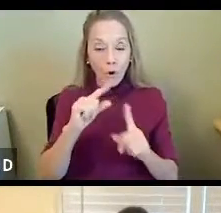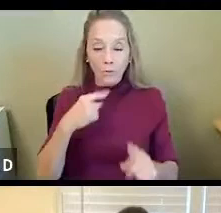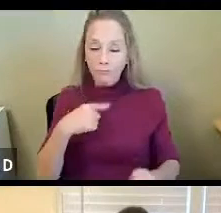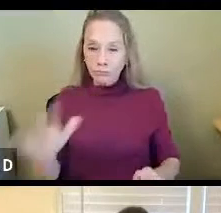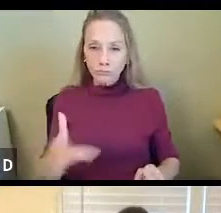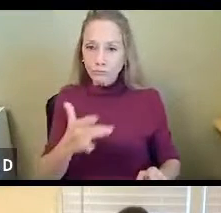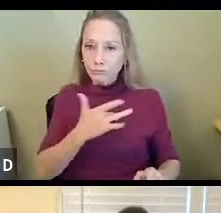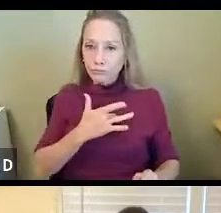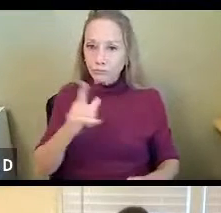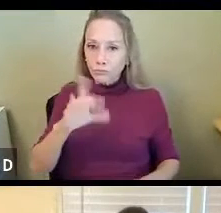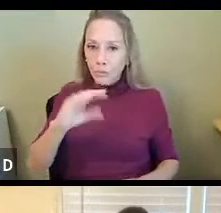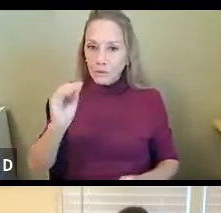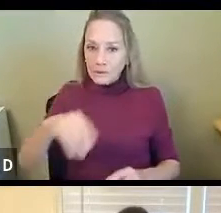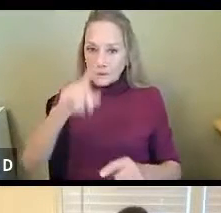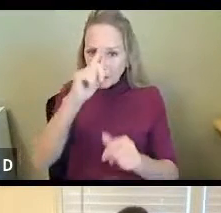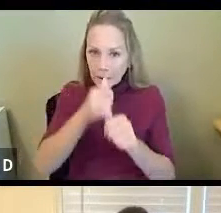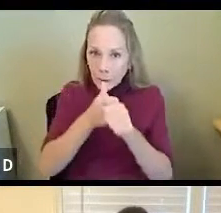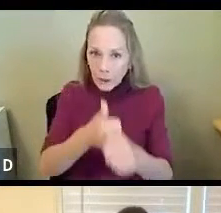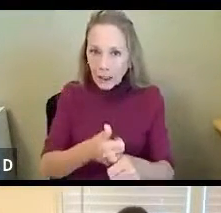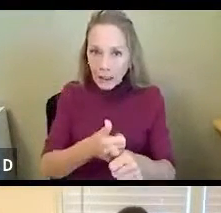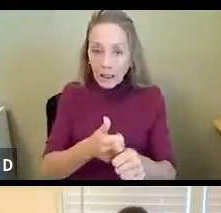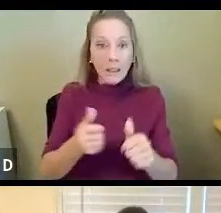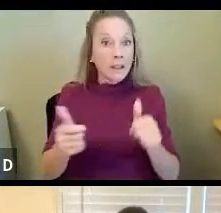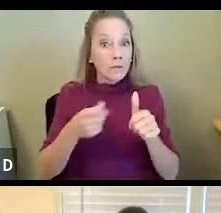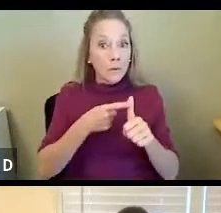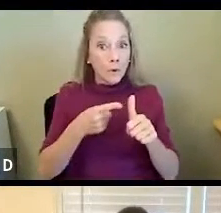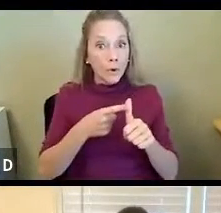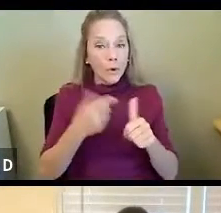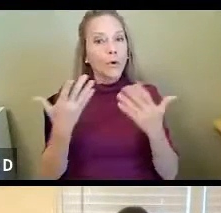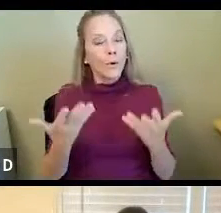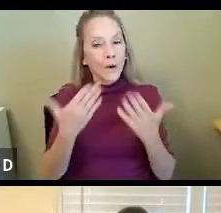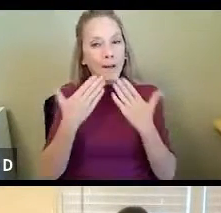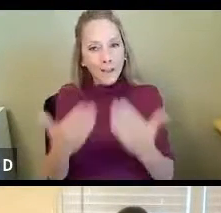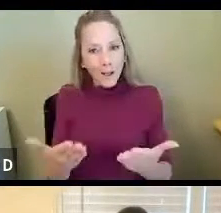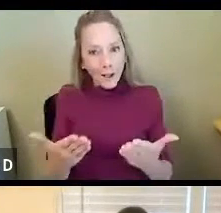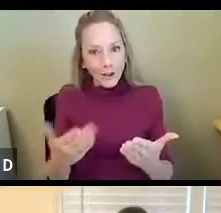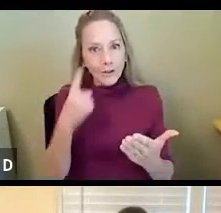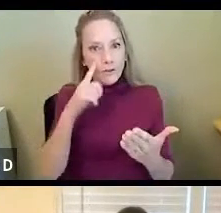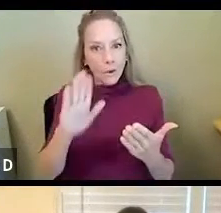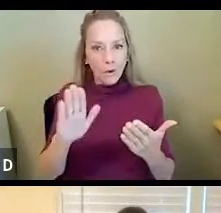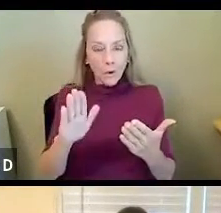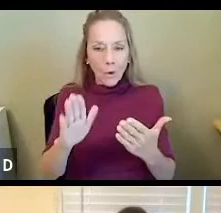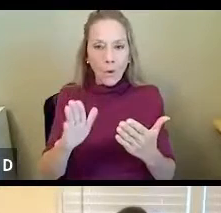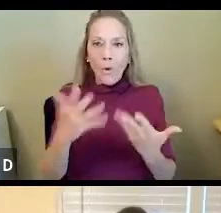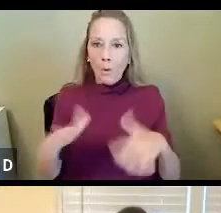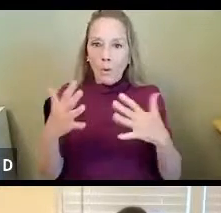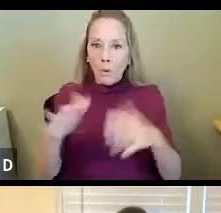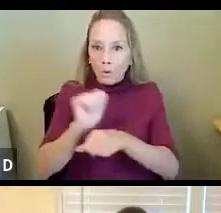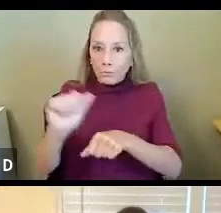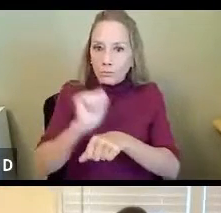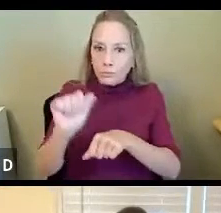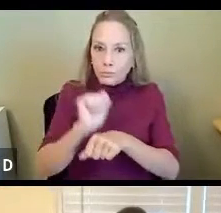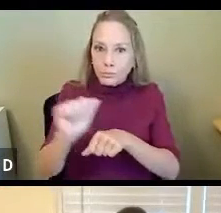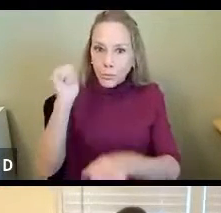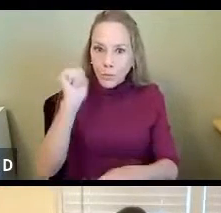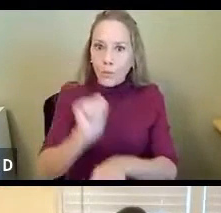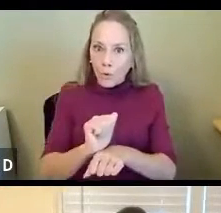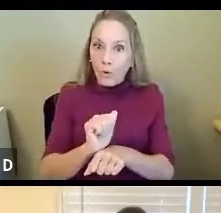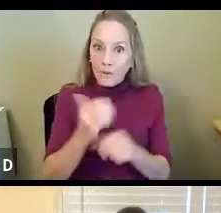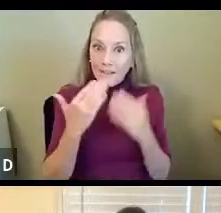wholeheartedly agree. First, I want to thank you for your tireless work. Thank